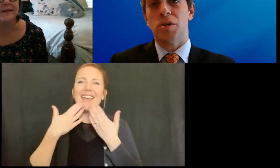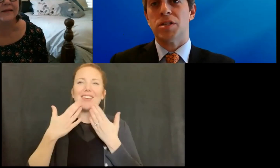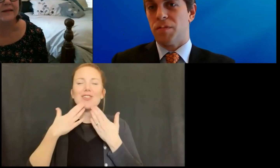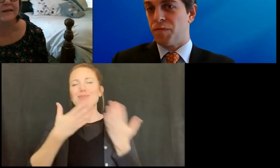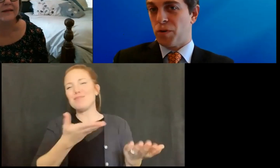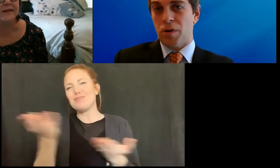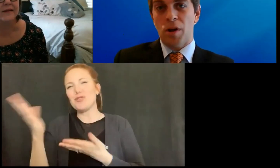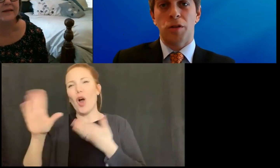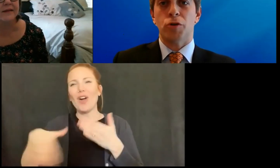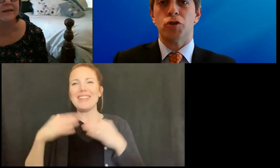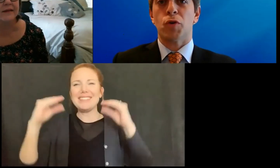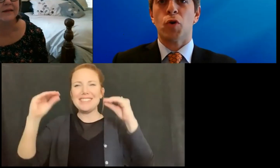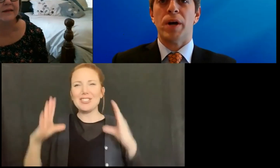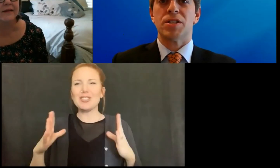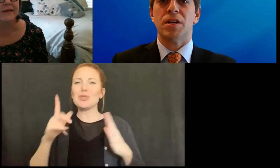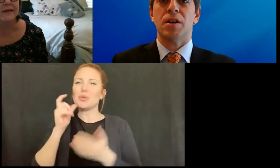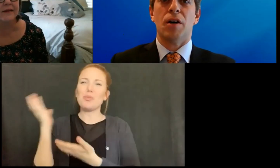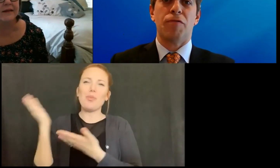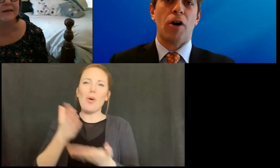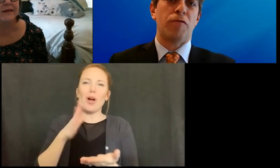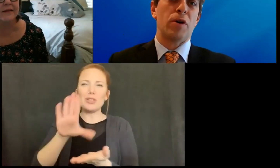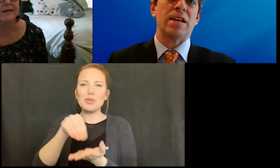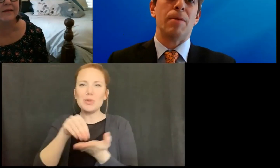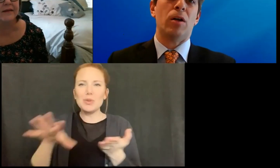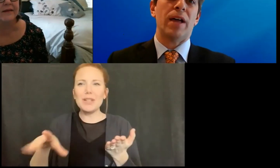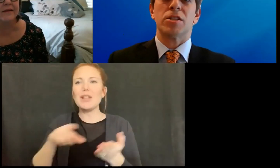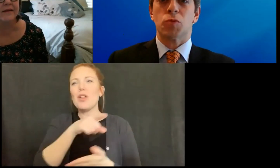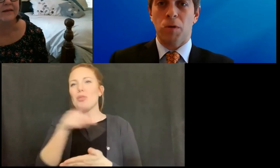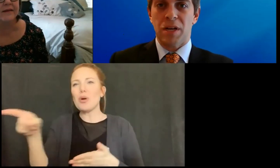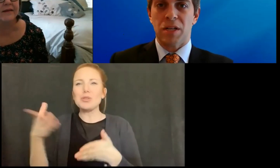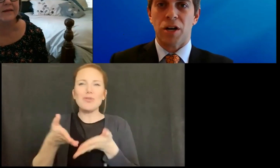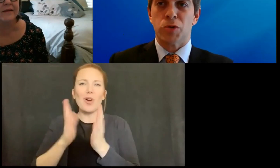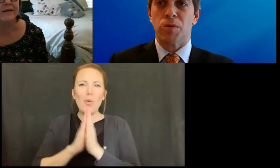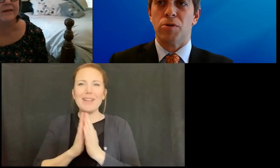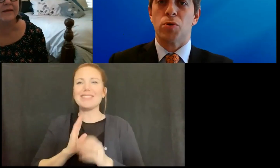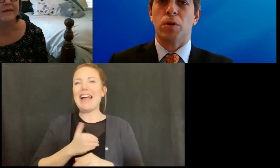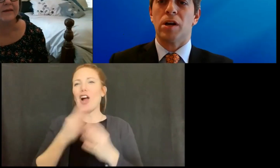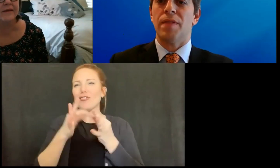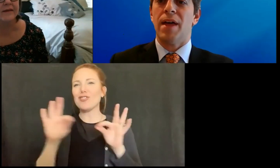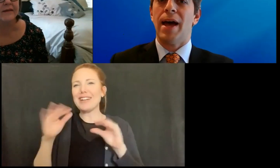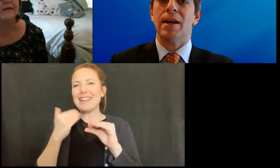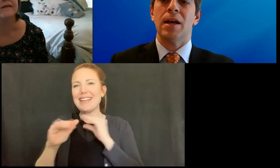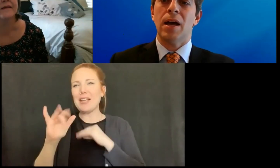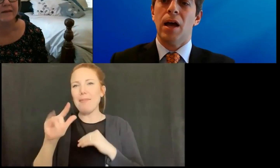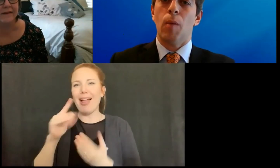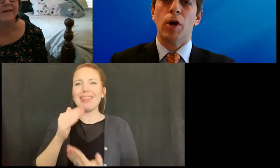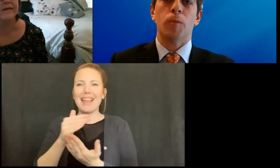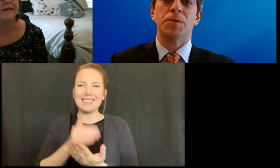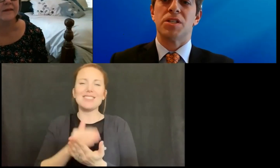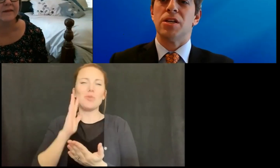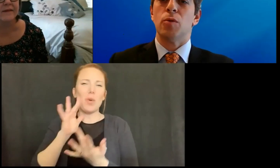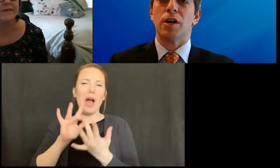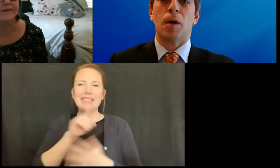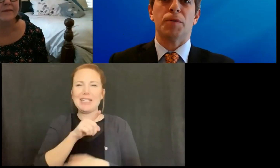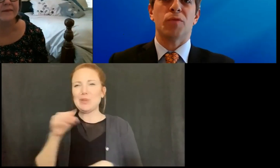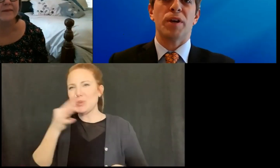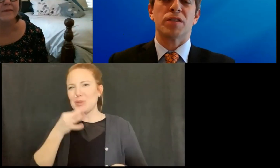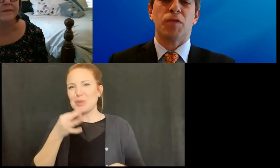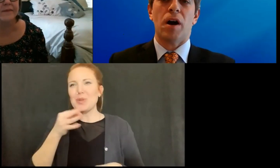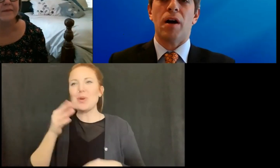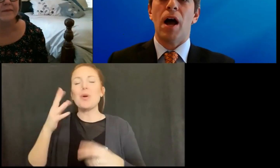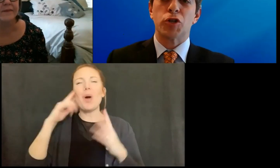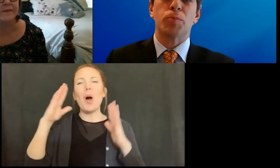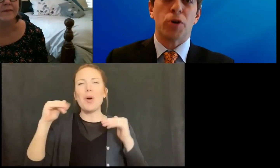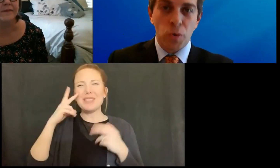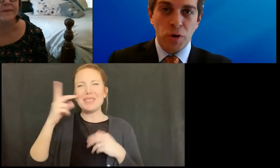brought your students, and for those who requested our free email lessons. We'll be in touch with you shortly on that. And we hope to see you in a couple of